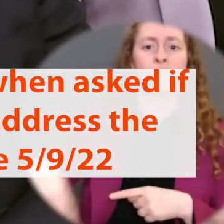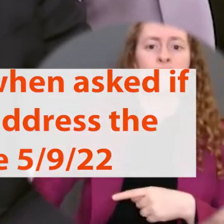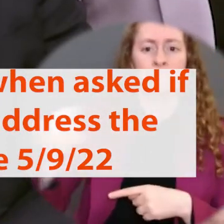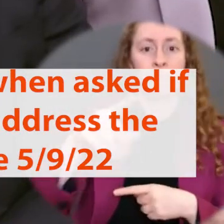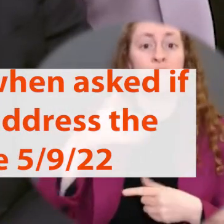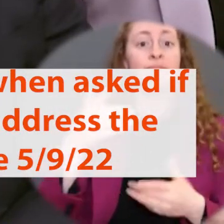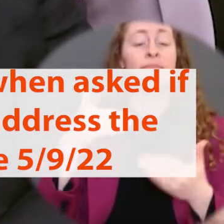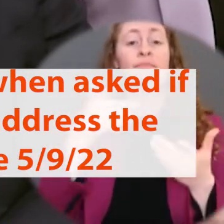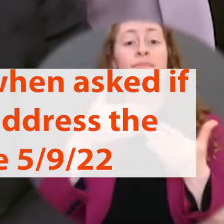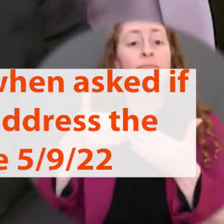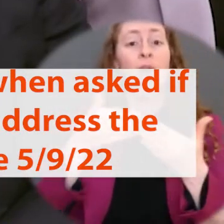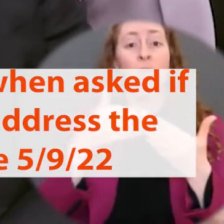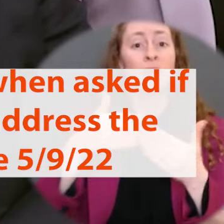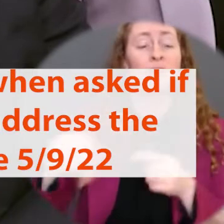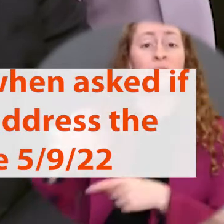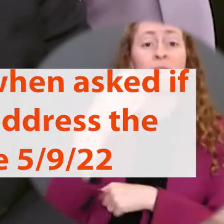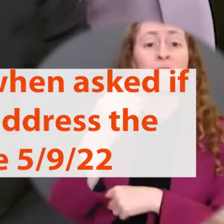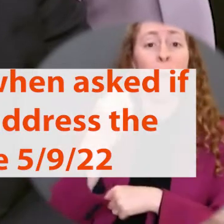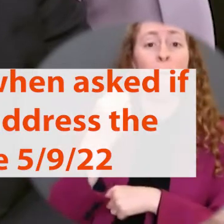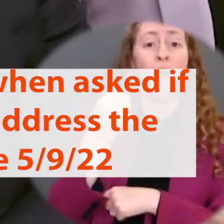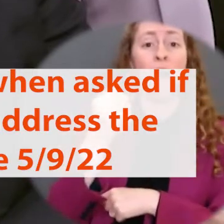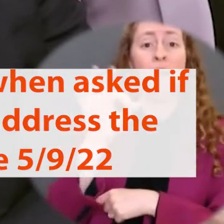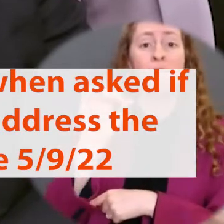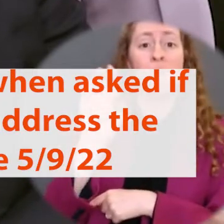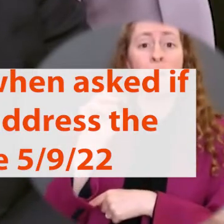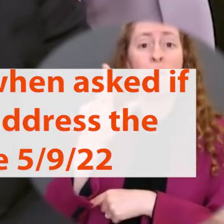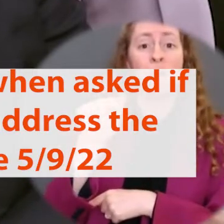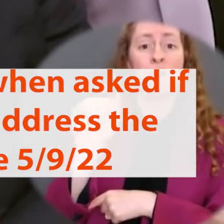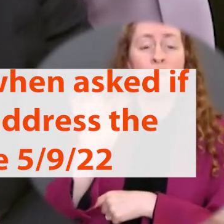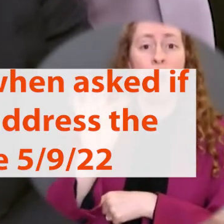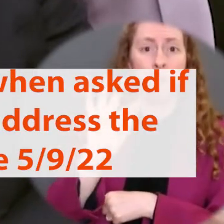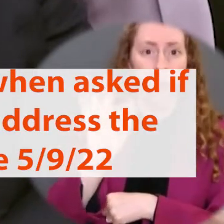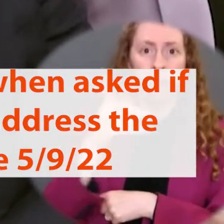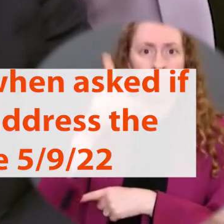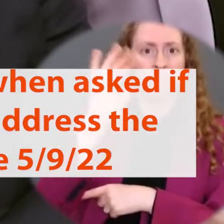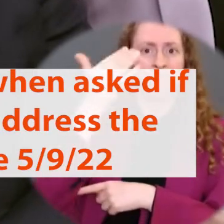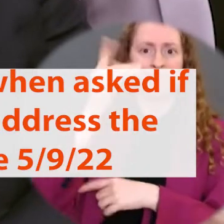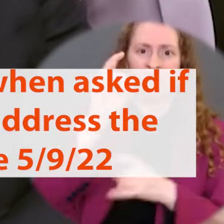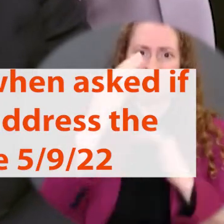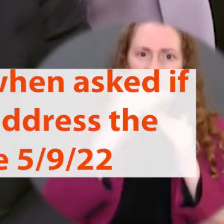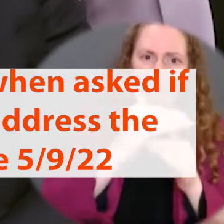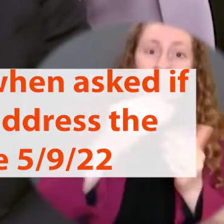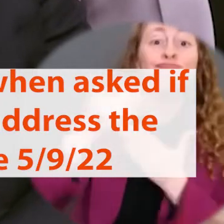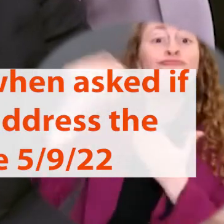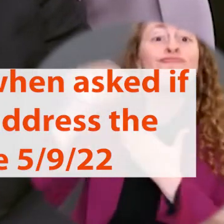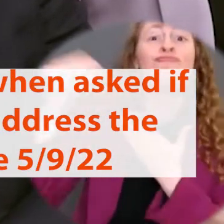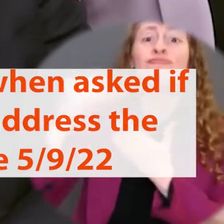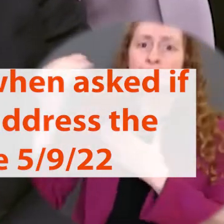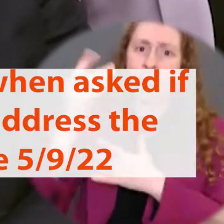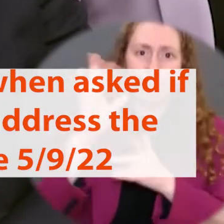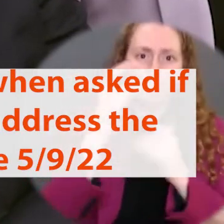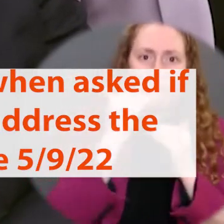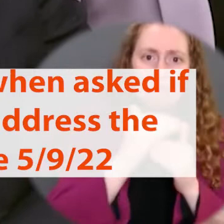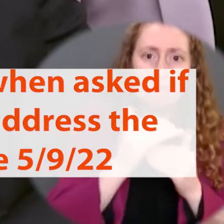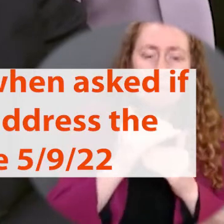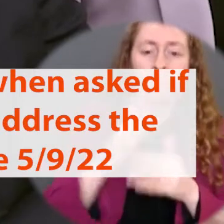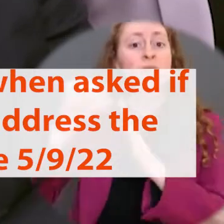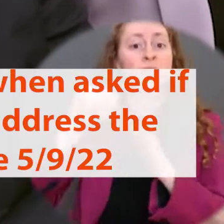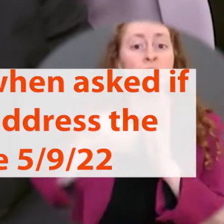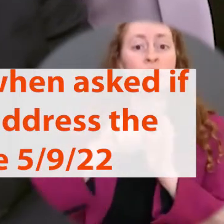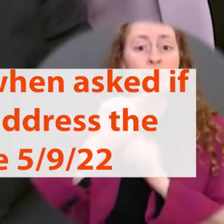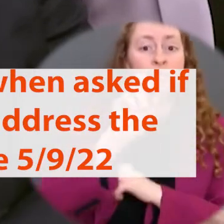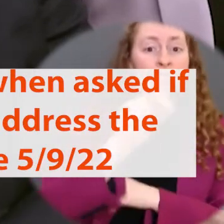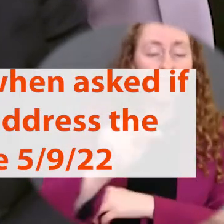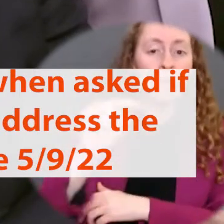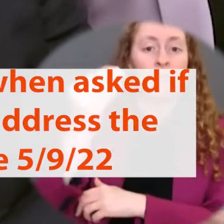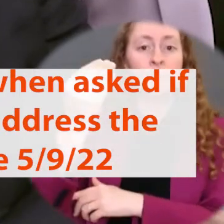now. Major retailers having to limit how much people can buy, especially acute in places like Tennessee, Missouri, Iowa.